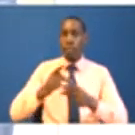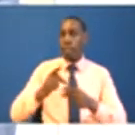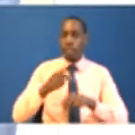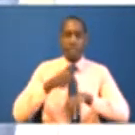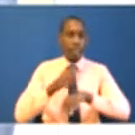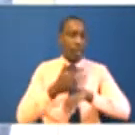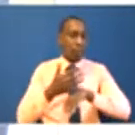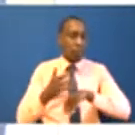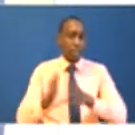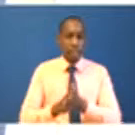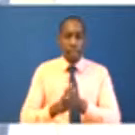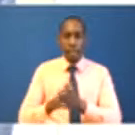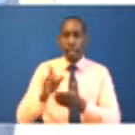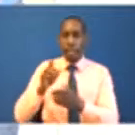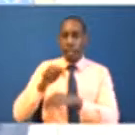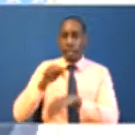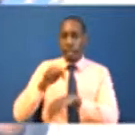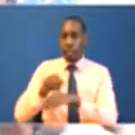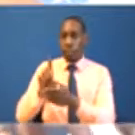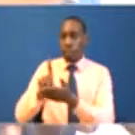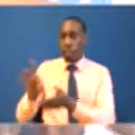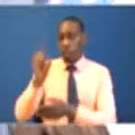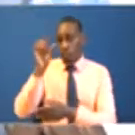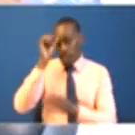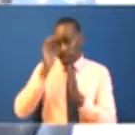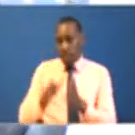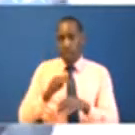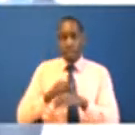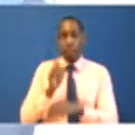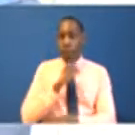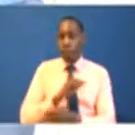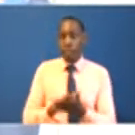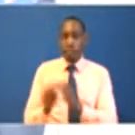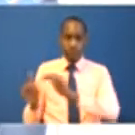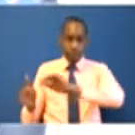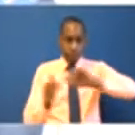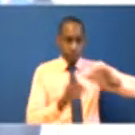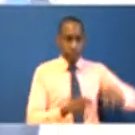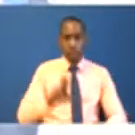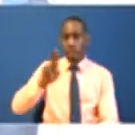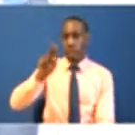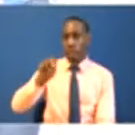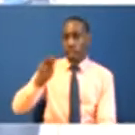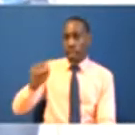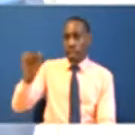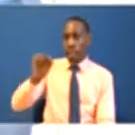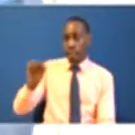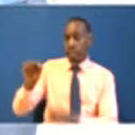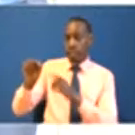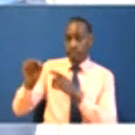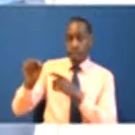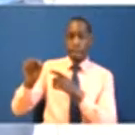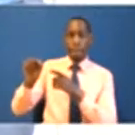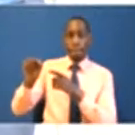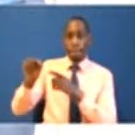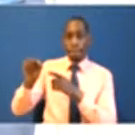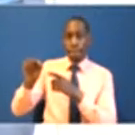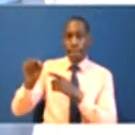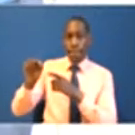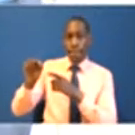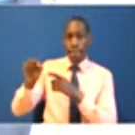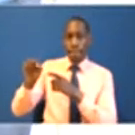time by the time you remove him his time is over so back to nms nms of